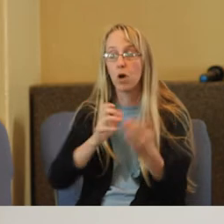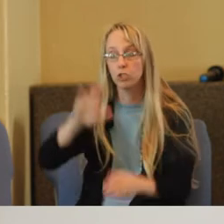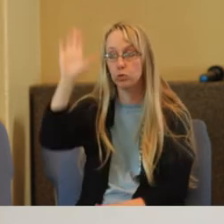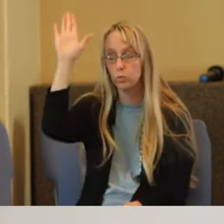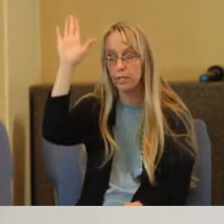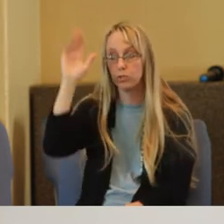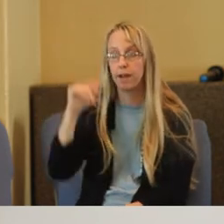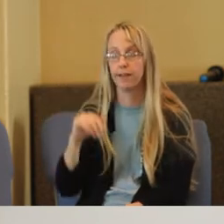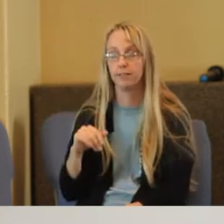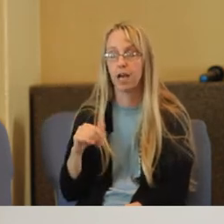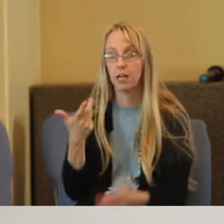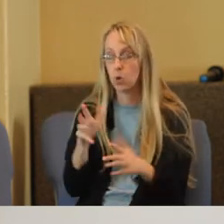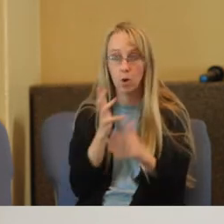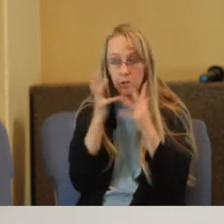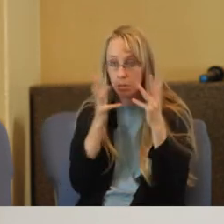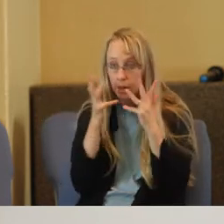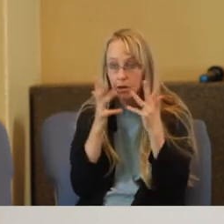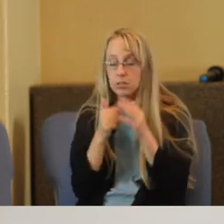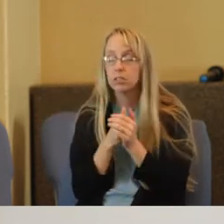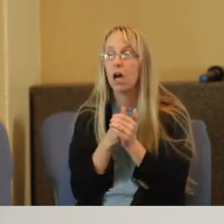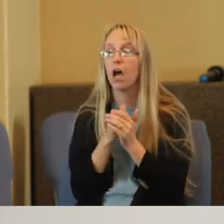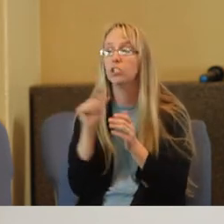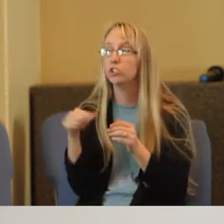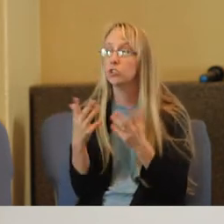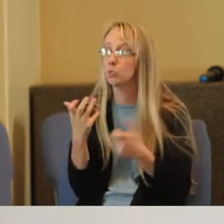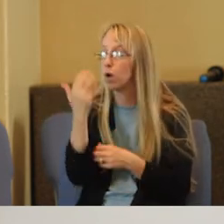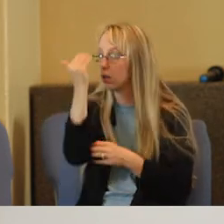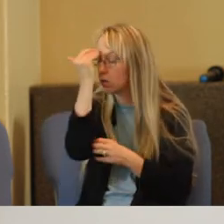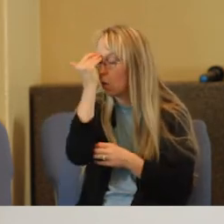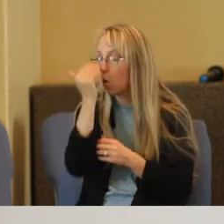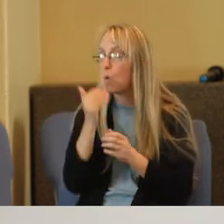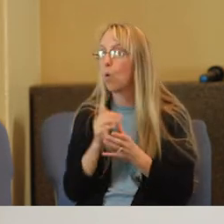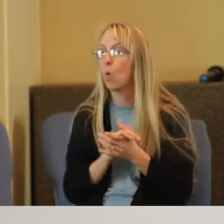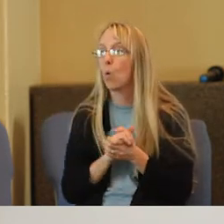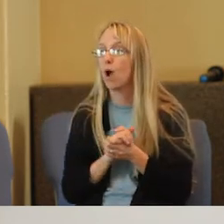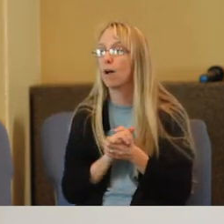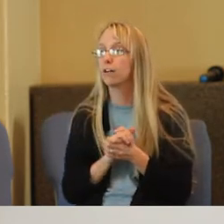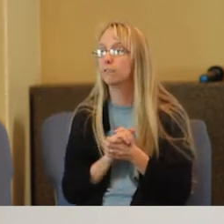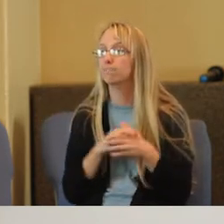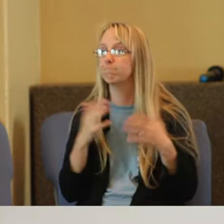raise your hand. I don't want you to be embarrassed. I want to know,